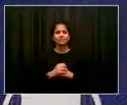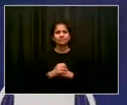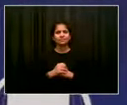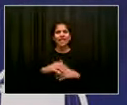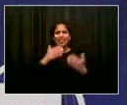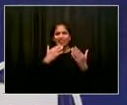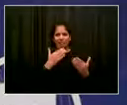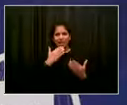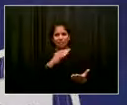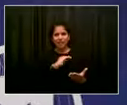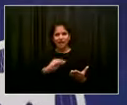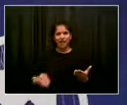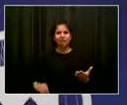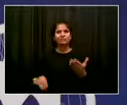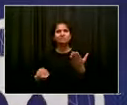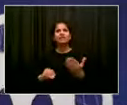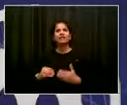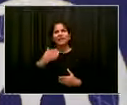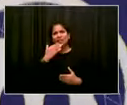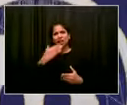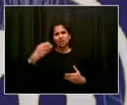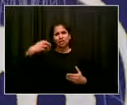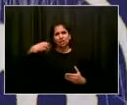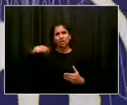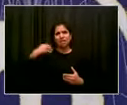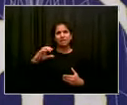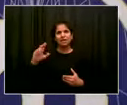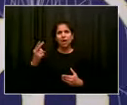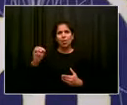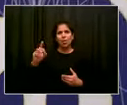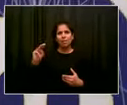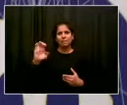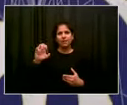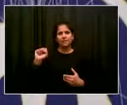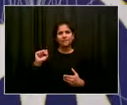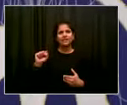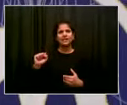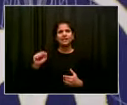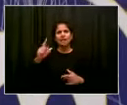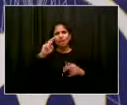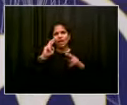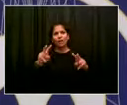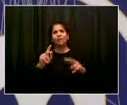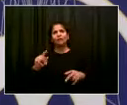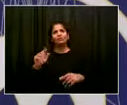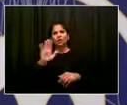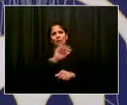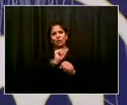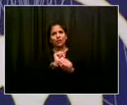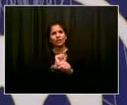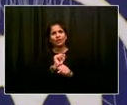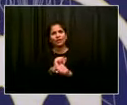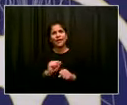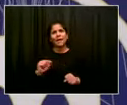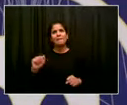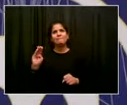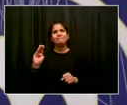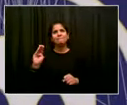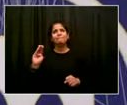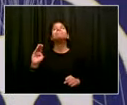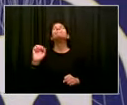Brooklynite. Always admired the way you fought crime in the Bed-Stuy area. And certainly, you always set you're